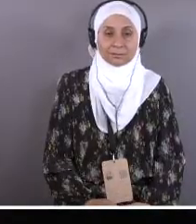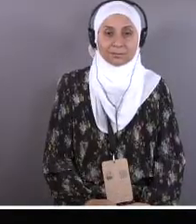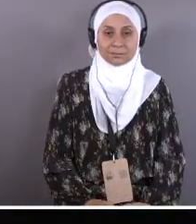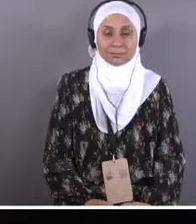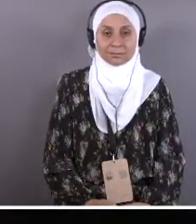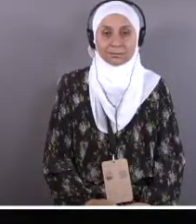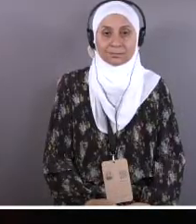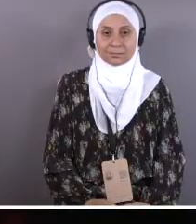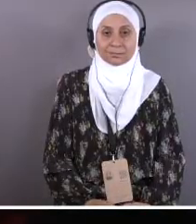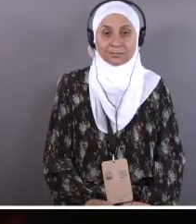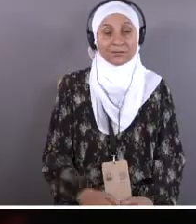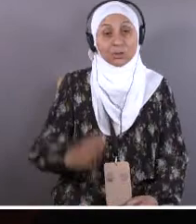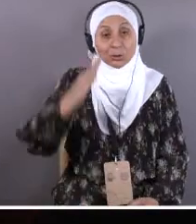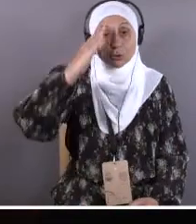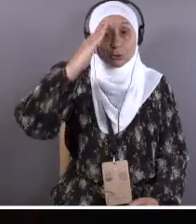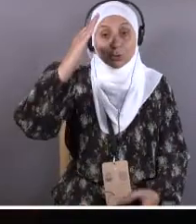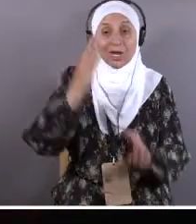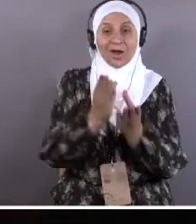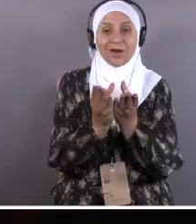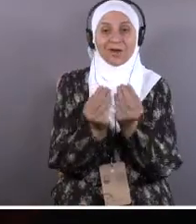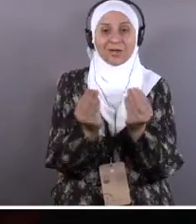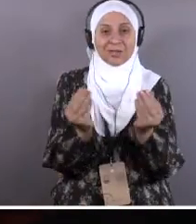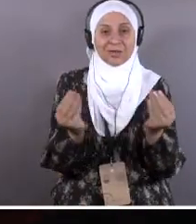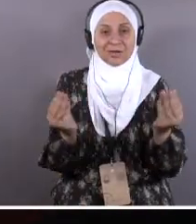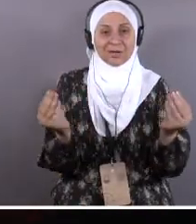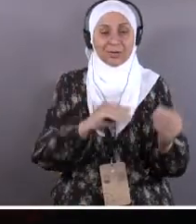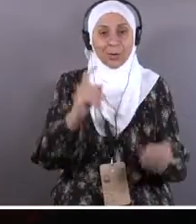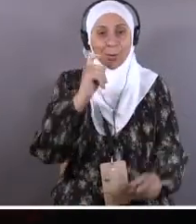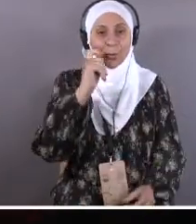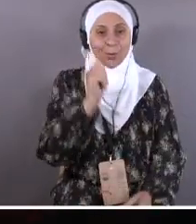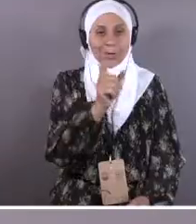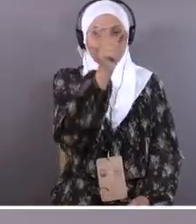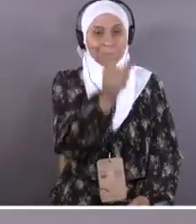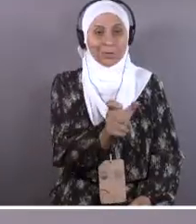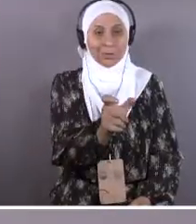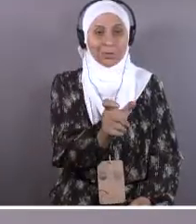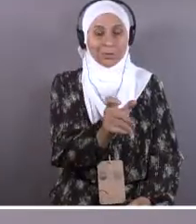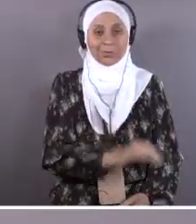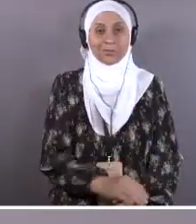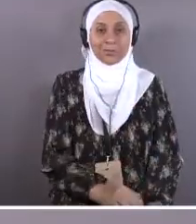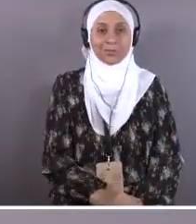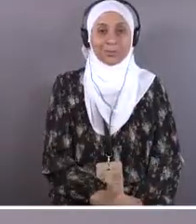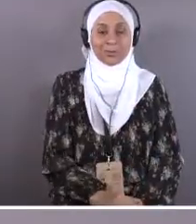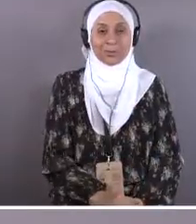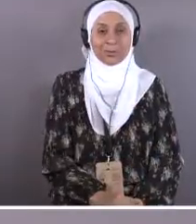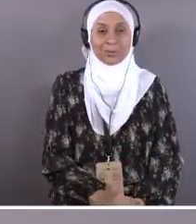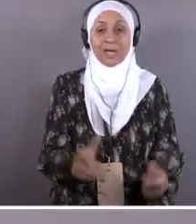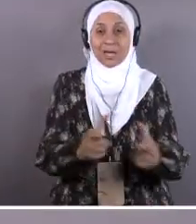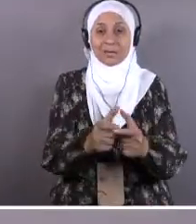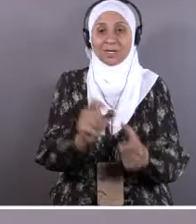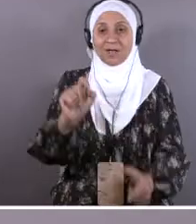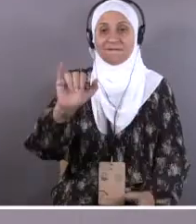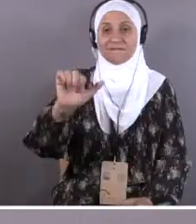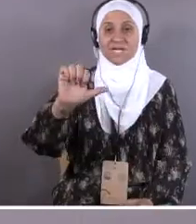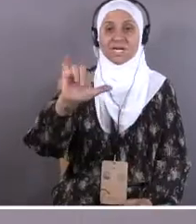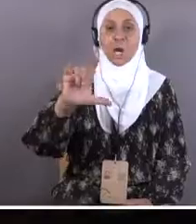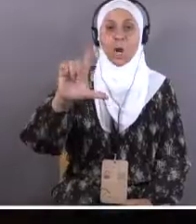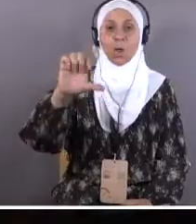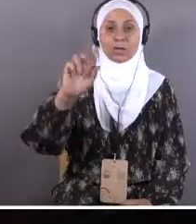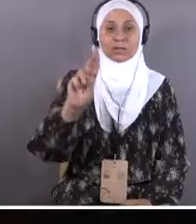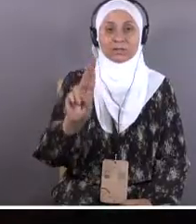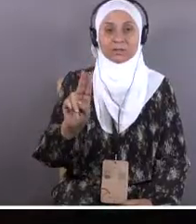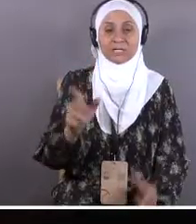Thank you very much to Elder François Paulette from the Smith Landing Nation, First Nation in Canada, for